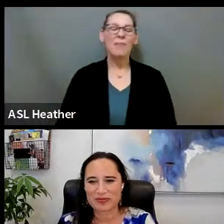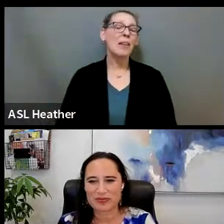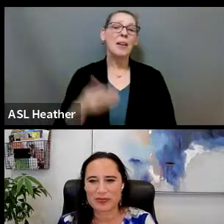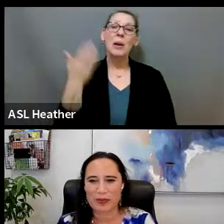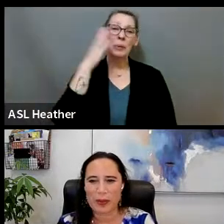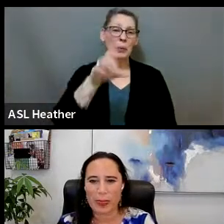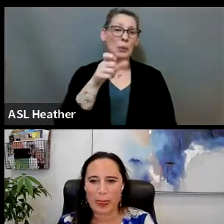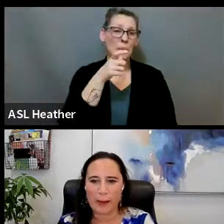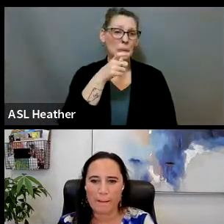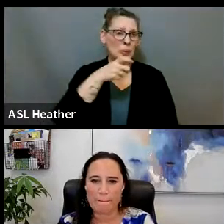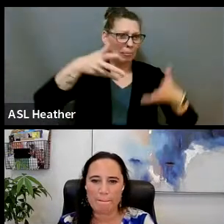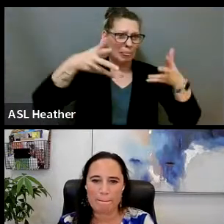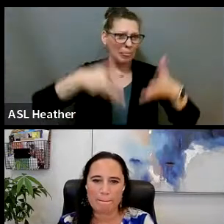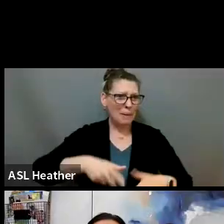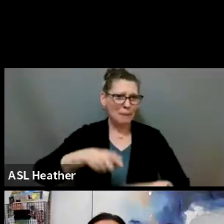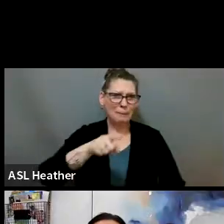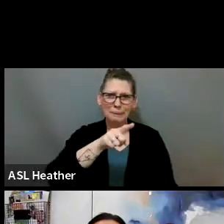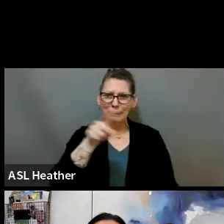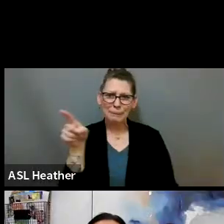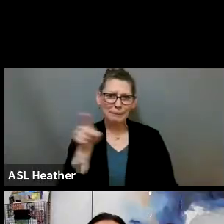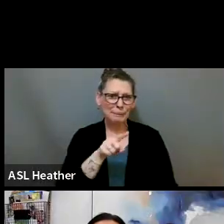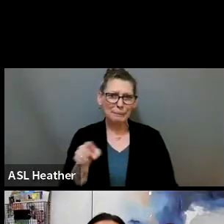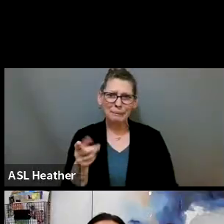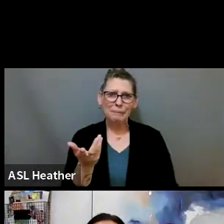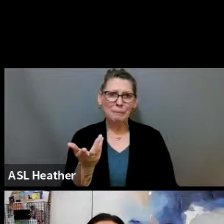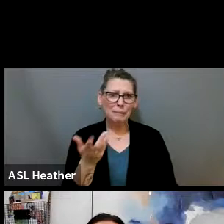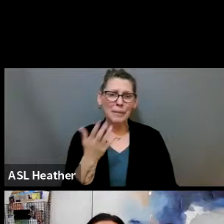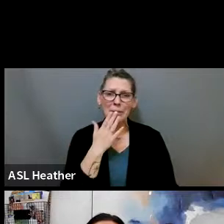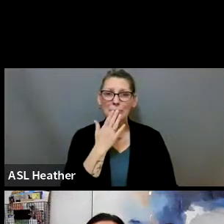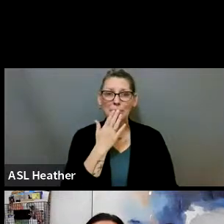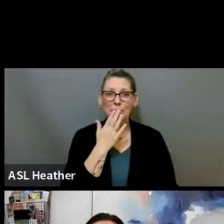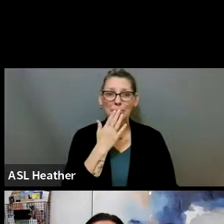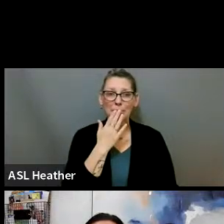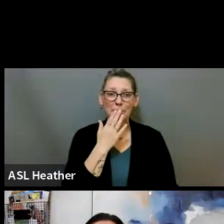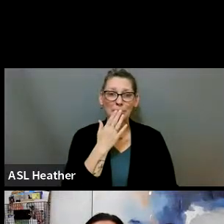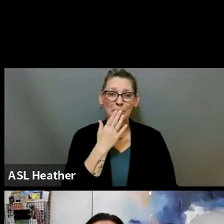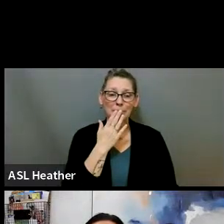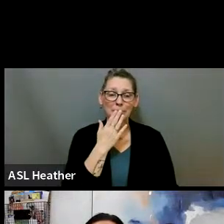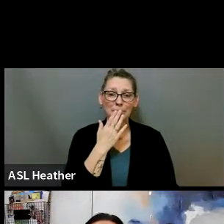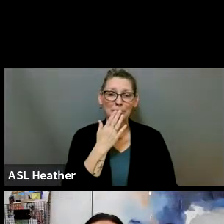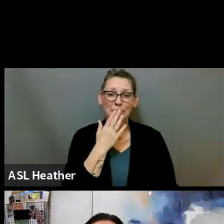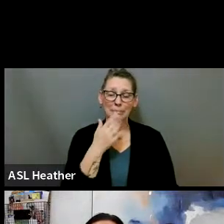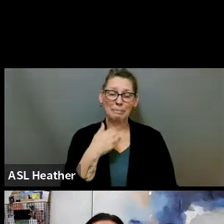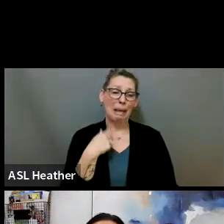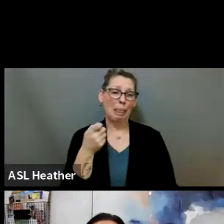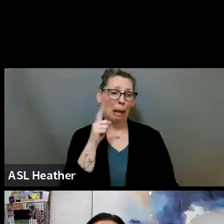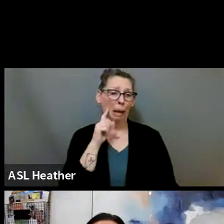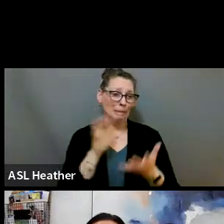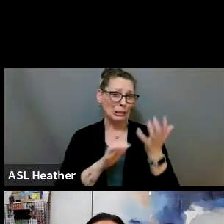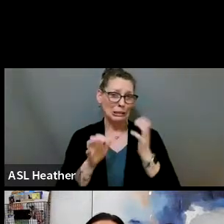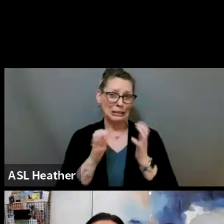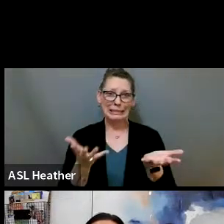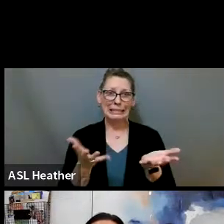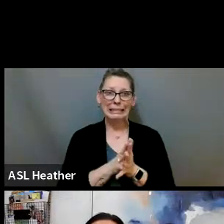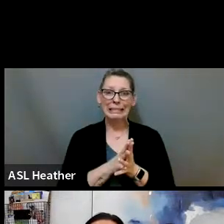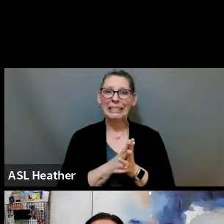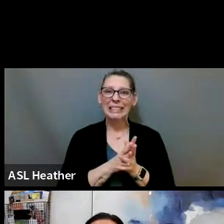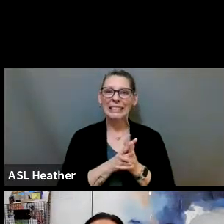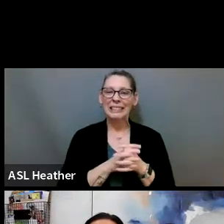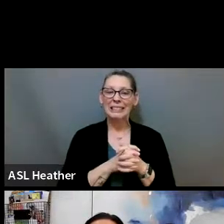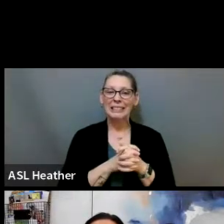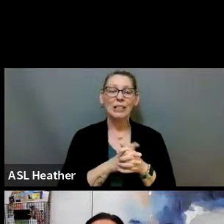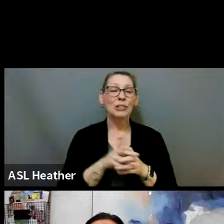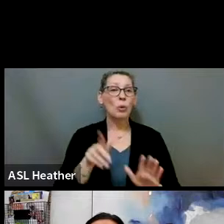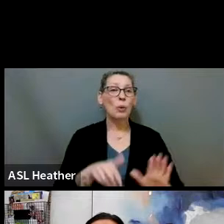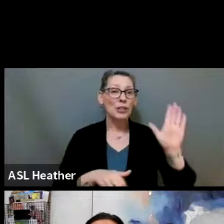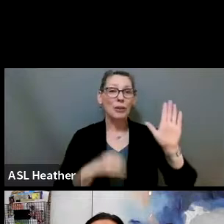know who is left to call on. I'm completely confused. So raise